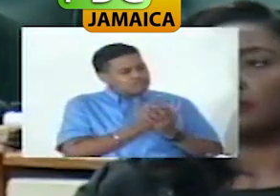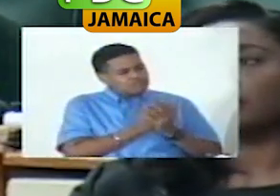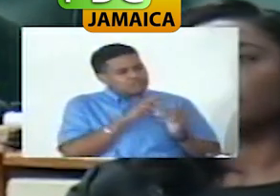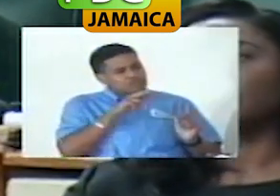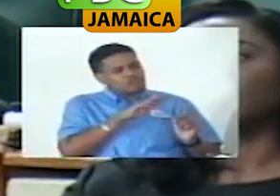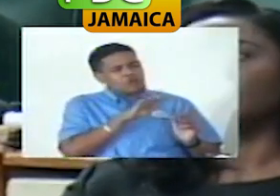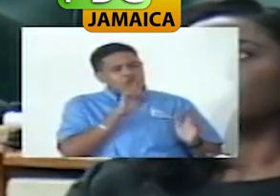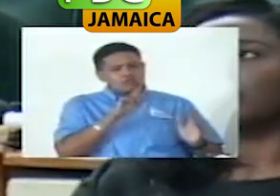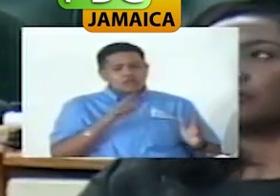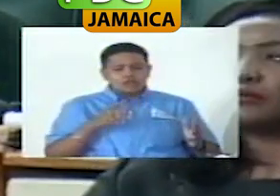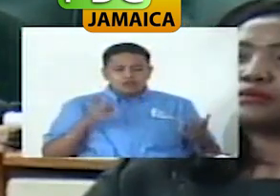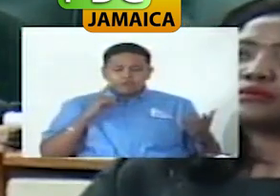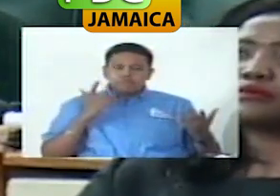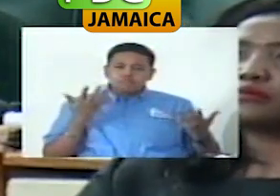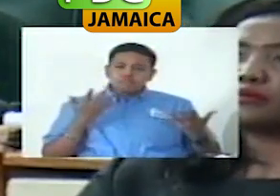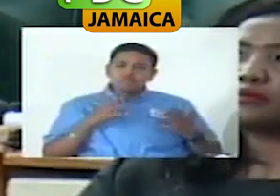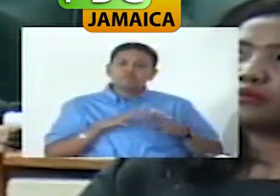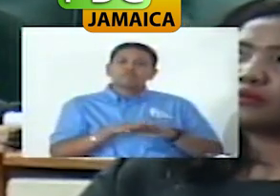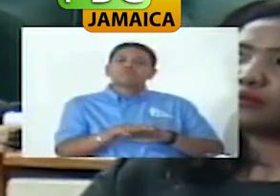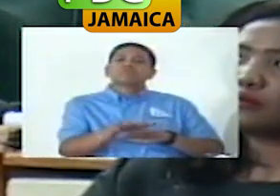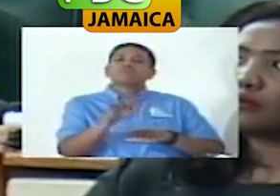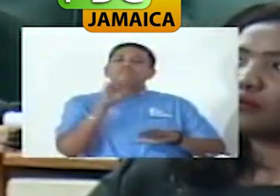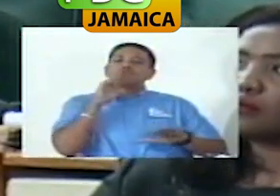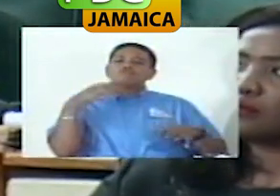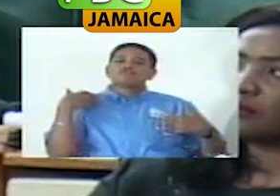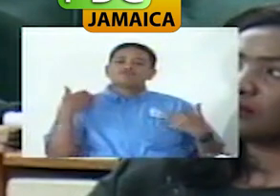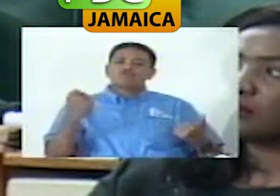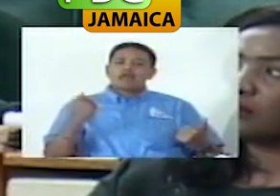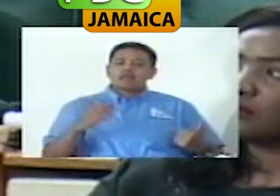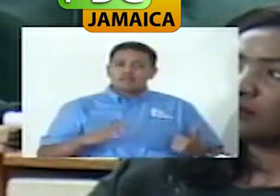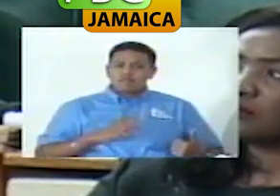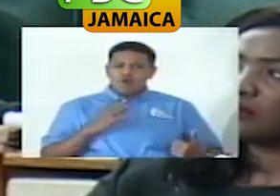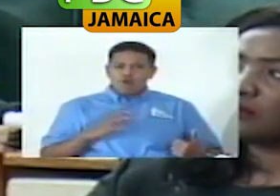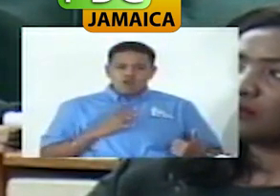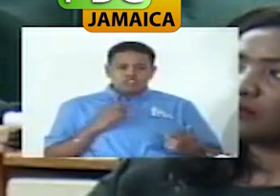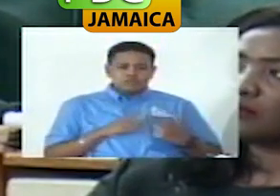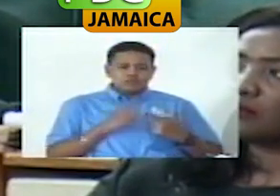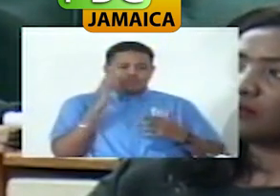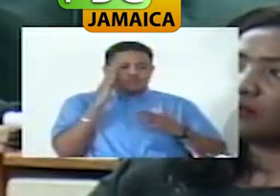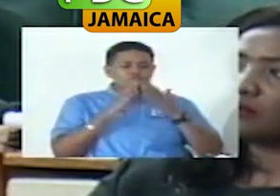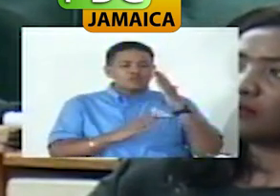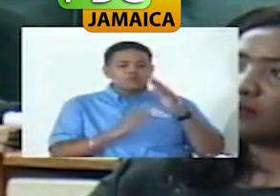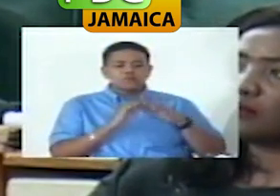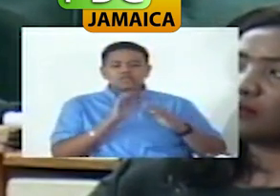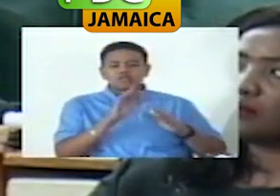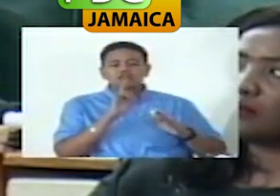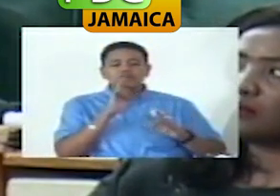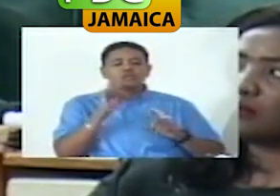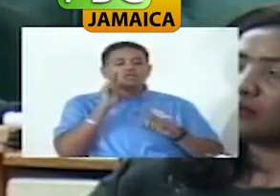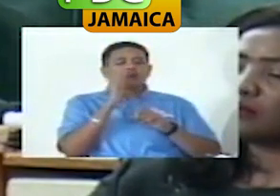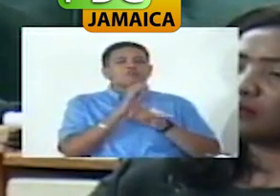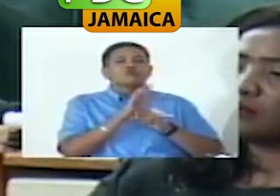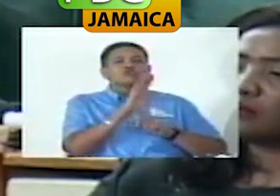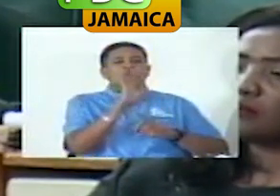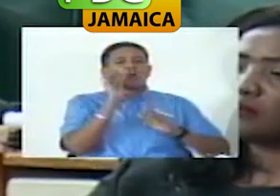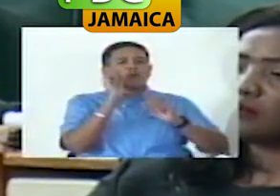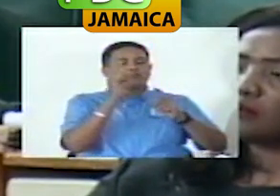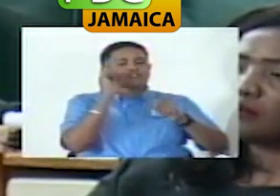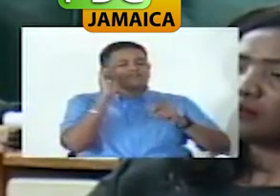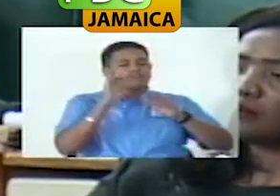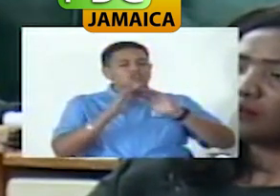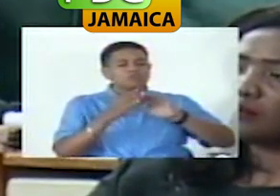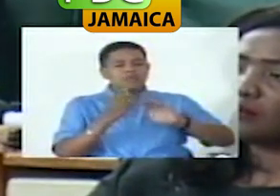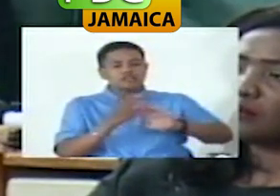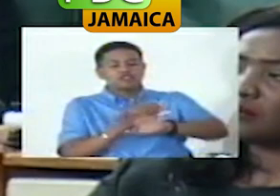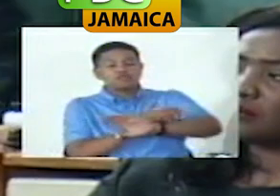her effortless blend of strength, poise, and humility in pursuing her mission for Jamaica's